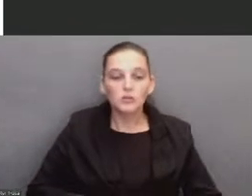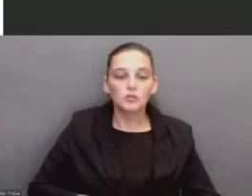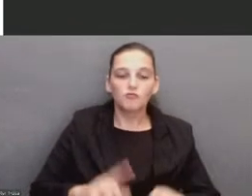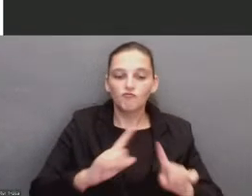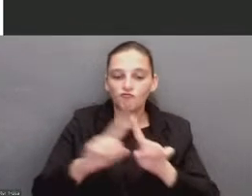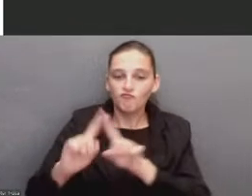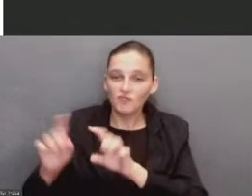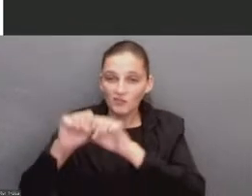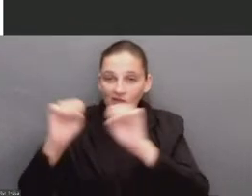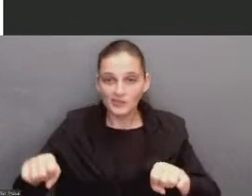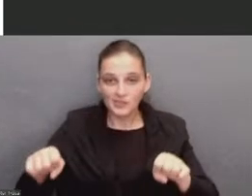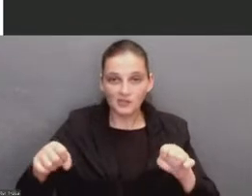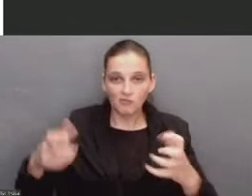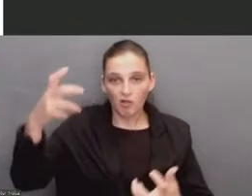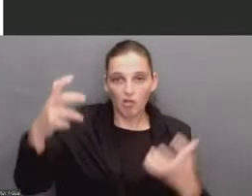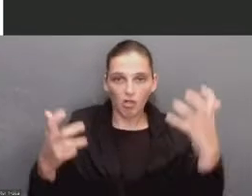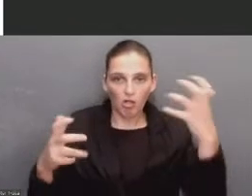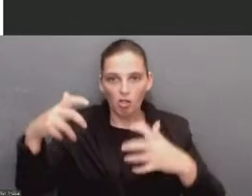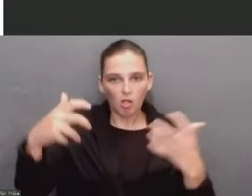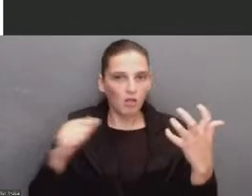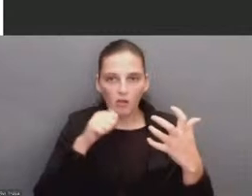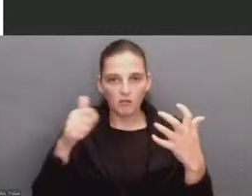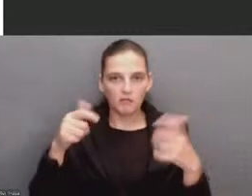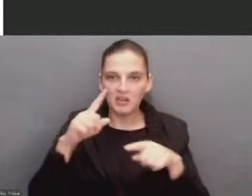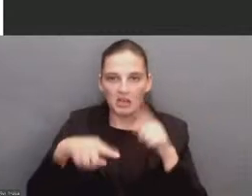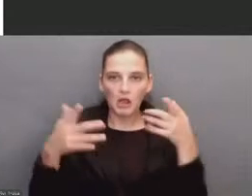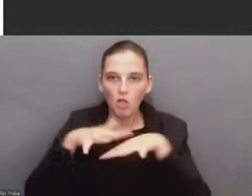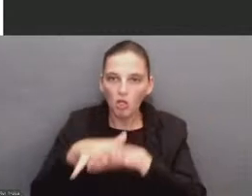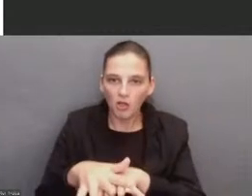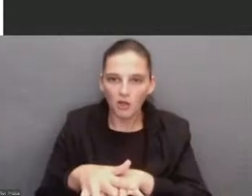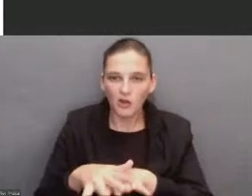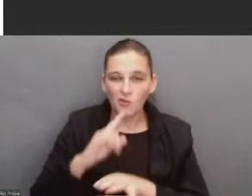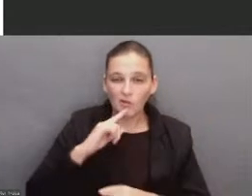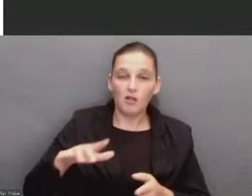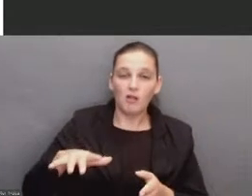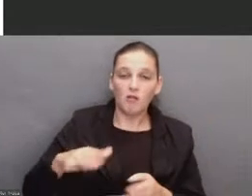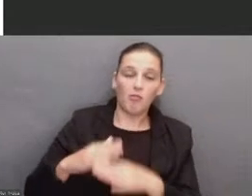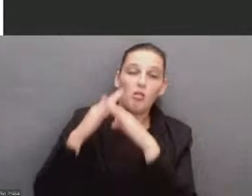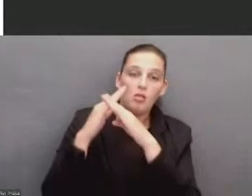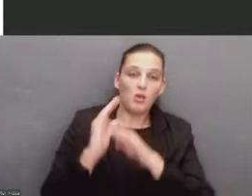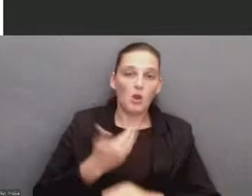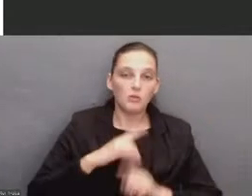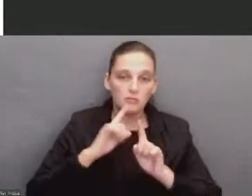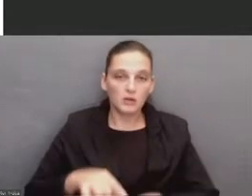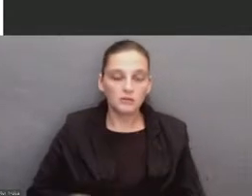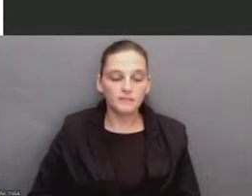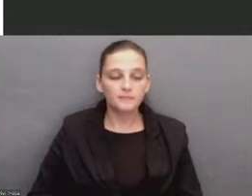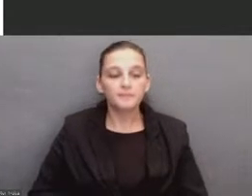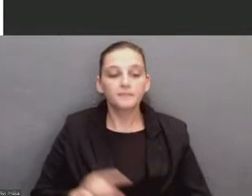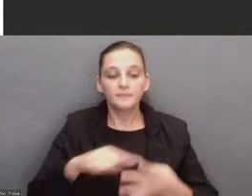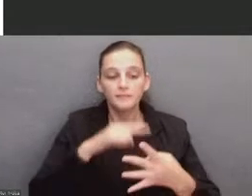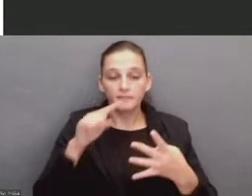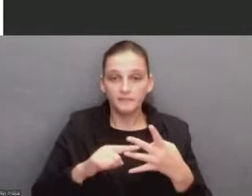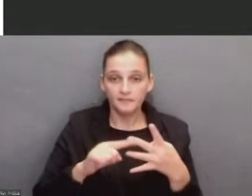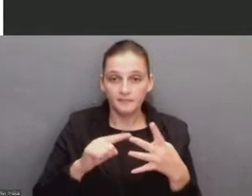again, really just impeded our pandemic response. Our next statement talks about a lack